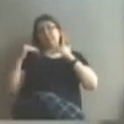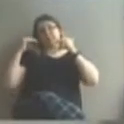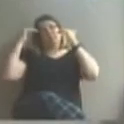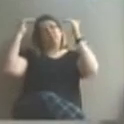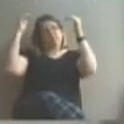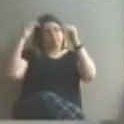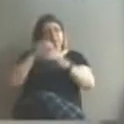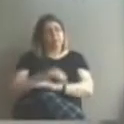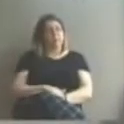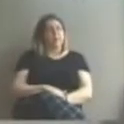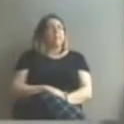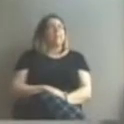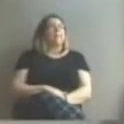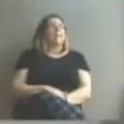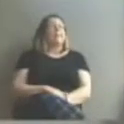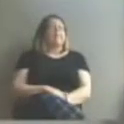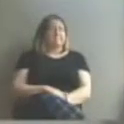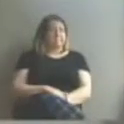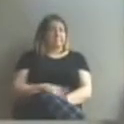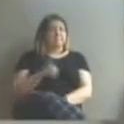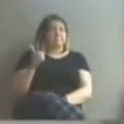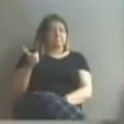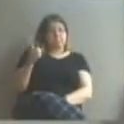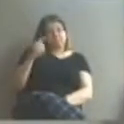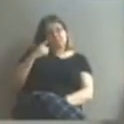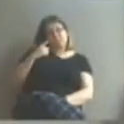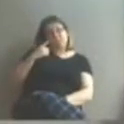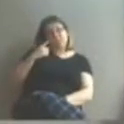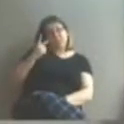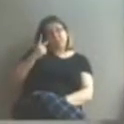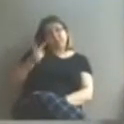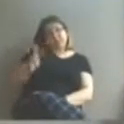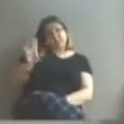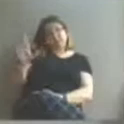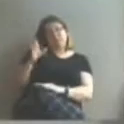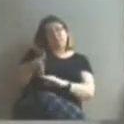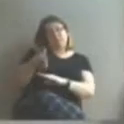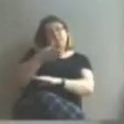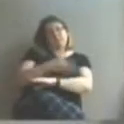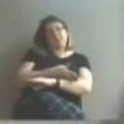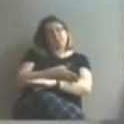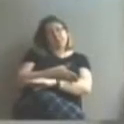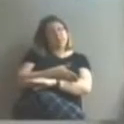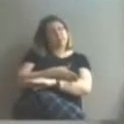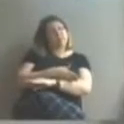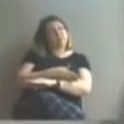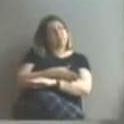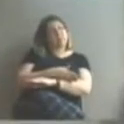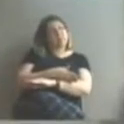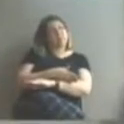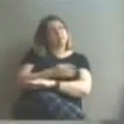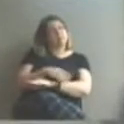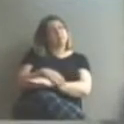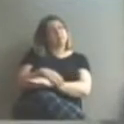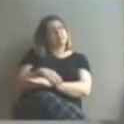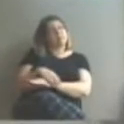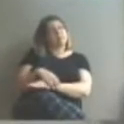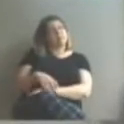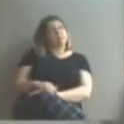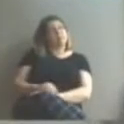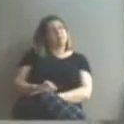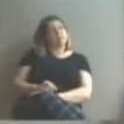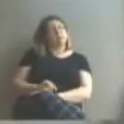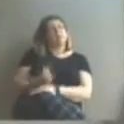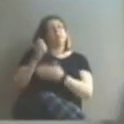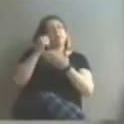discussed. Do you see your improvements here, as I'm sure you see them as improvements, but do you see them